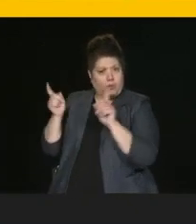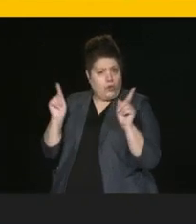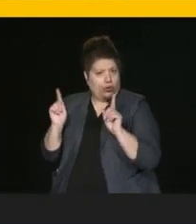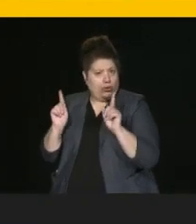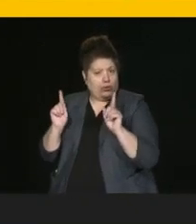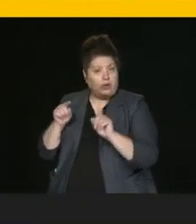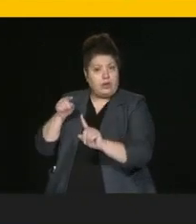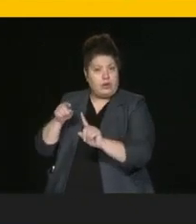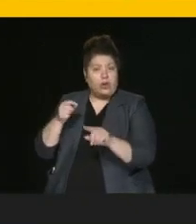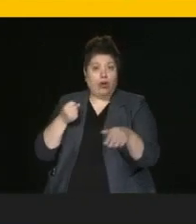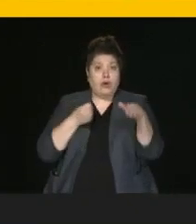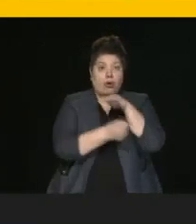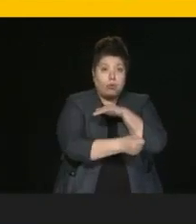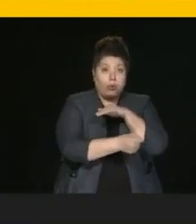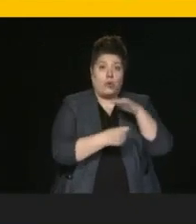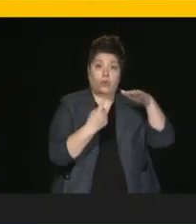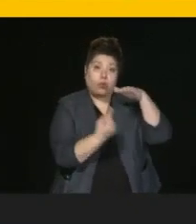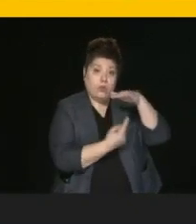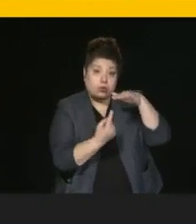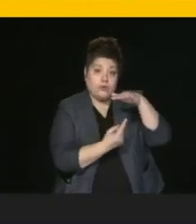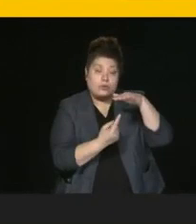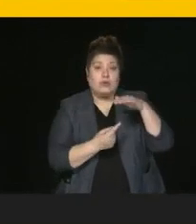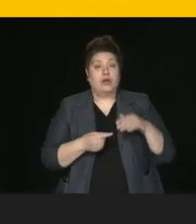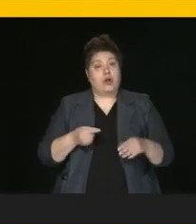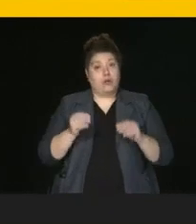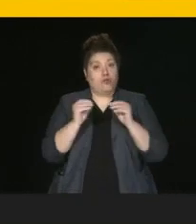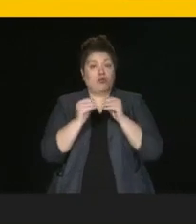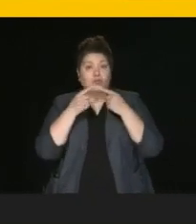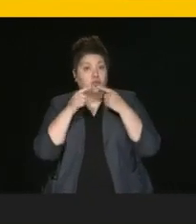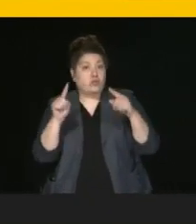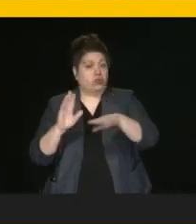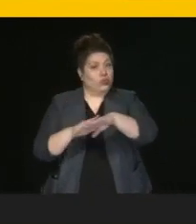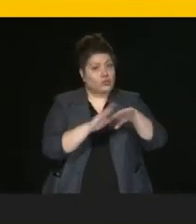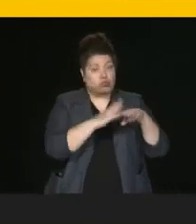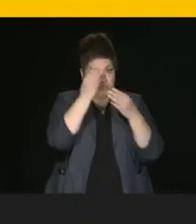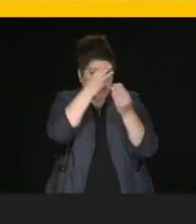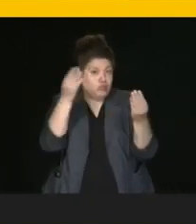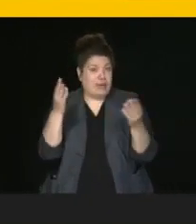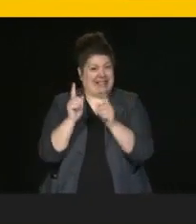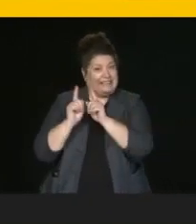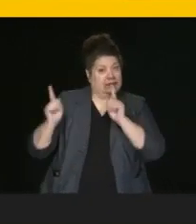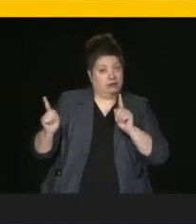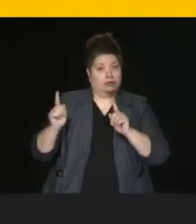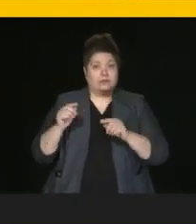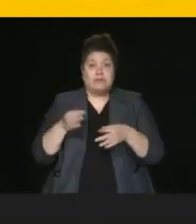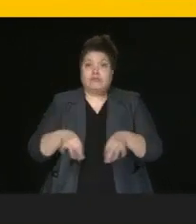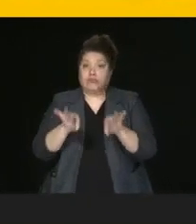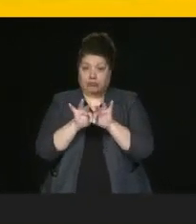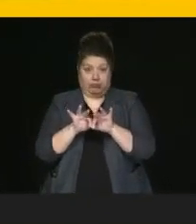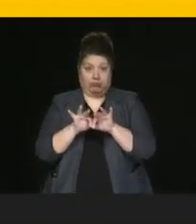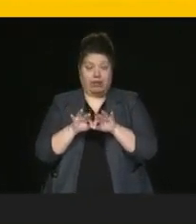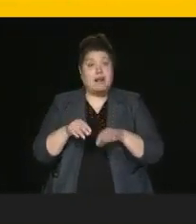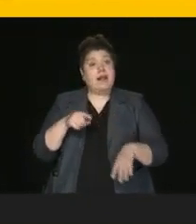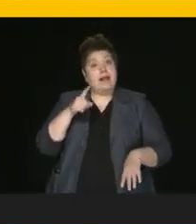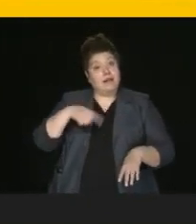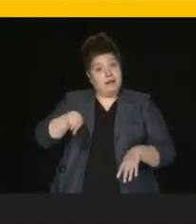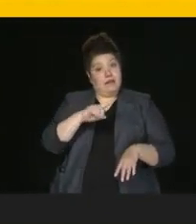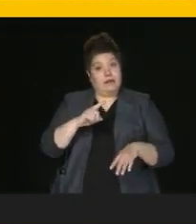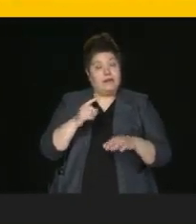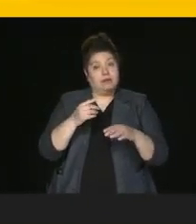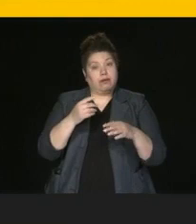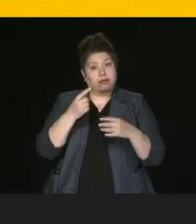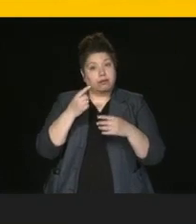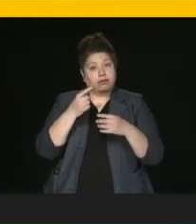including raising public awareness. These measures together are essential to break the transmission